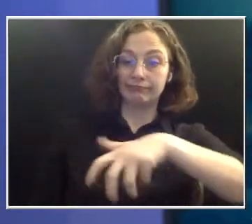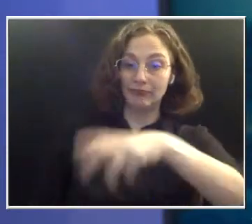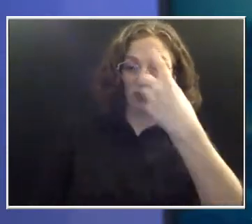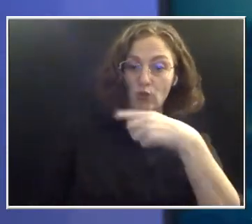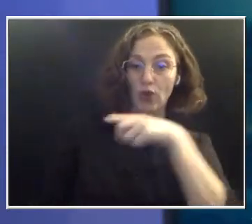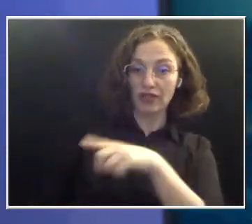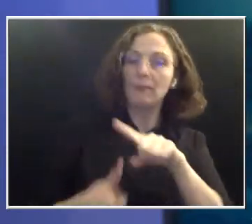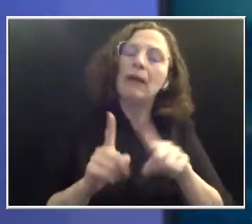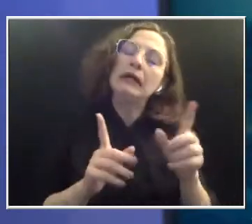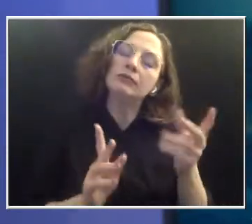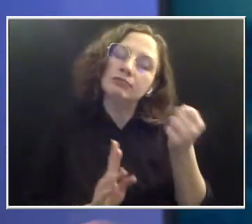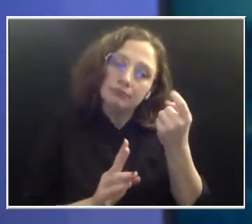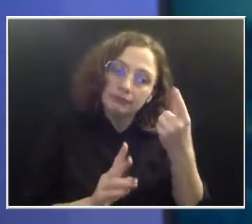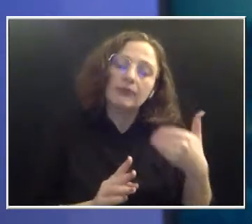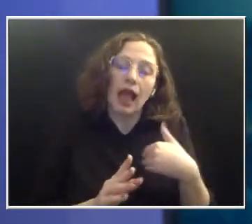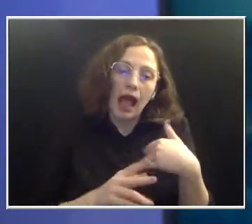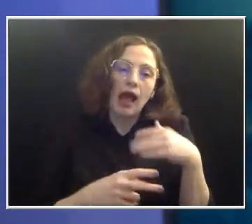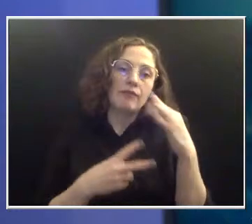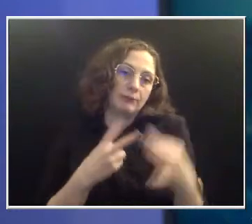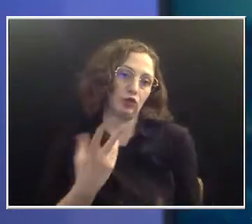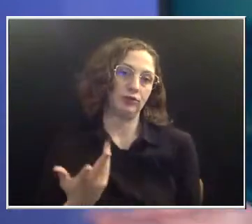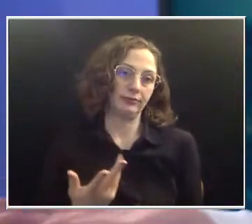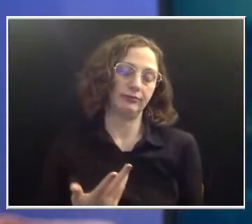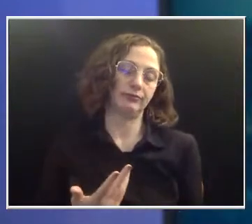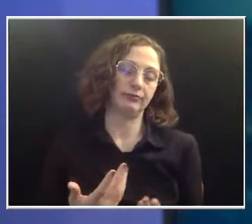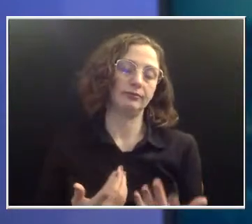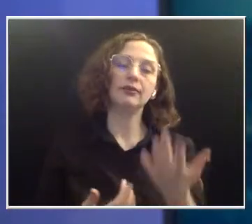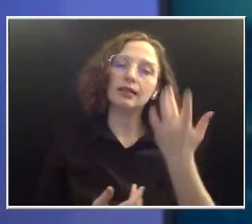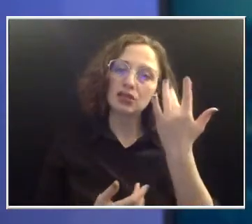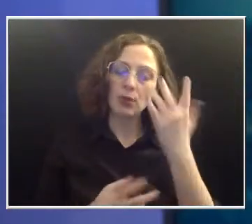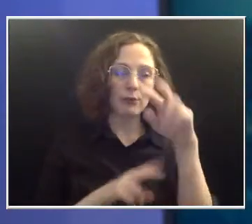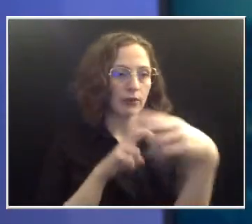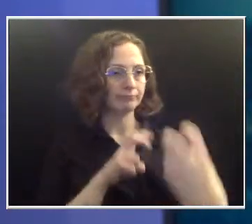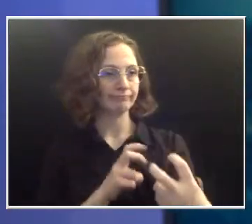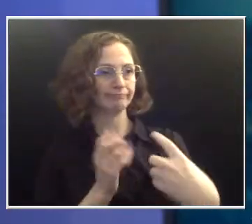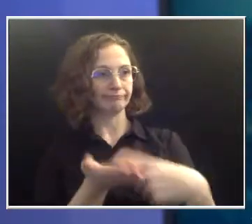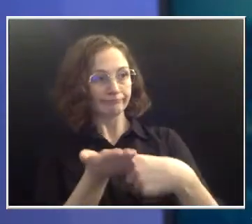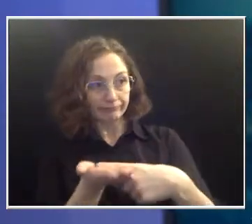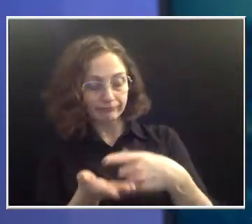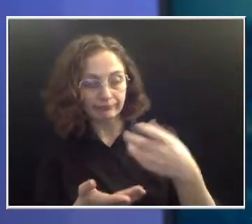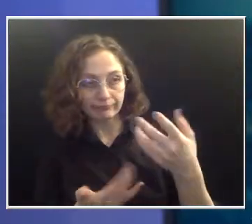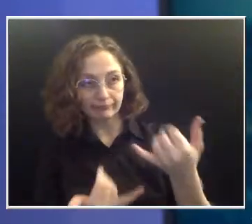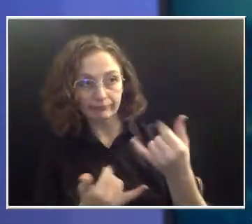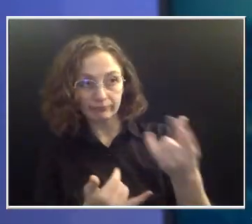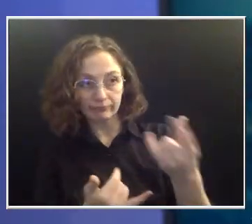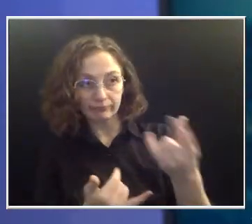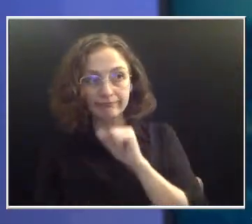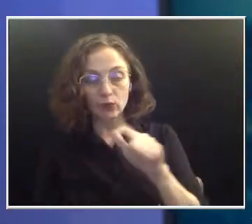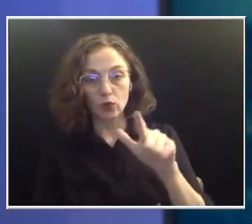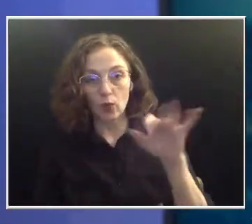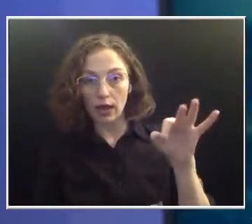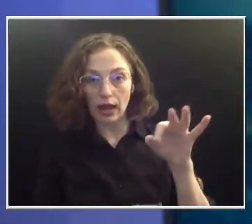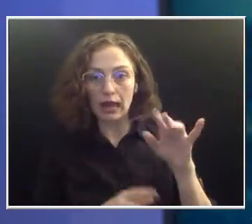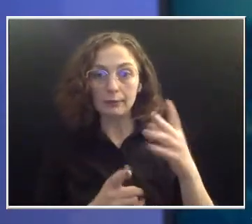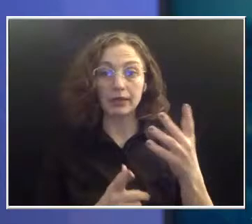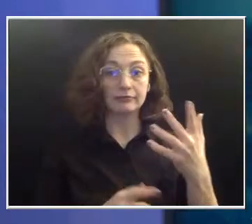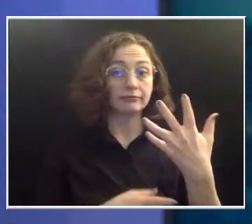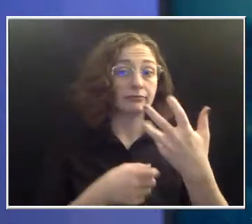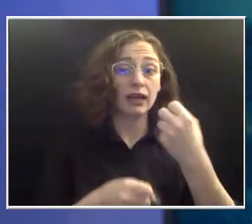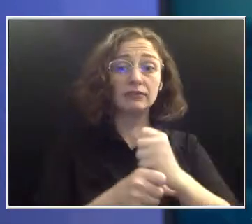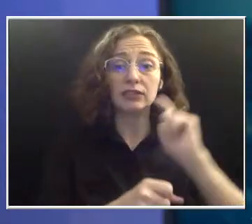are our thoughts? You're 29 now, but 5 years from now, what are our thoughts going to be with this? And so we had a lot of